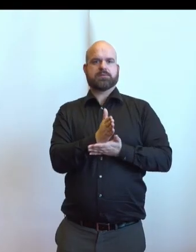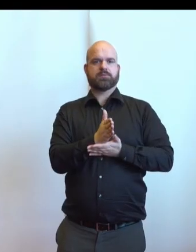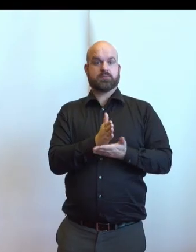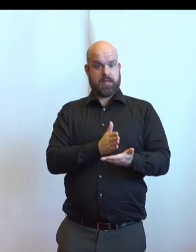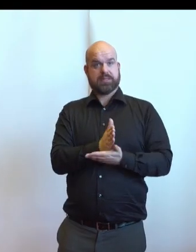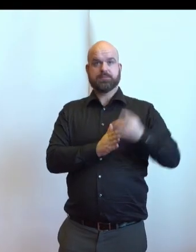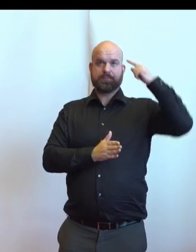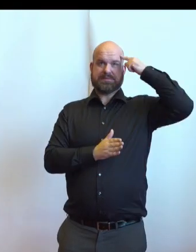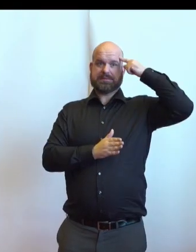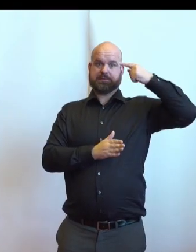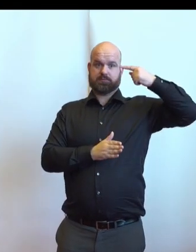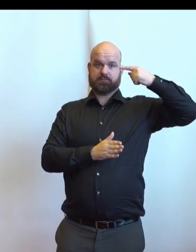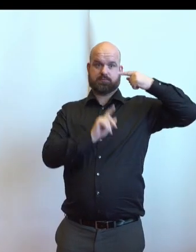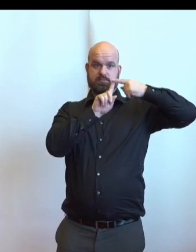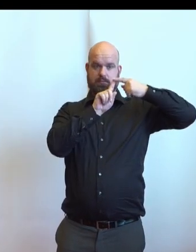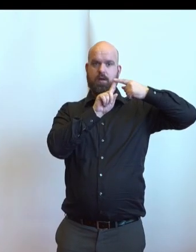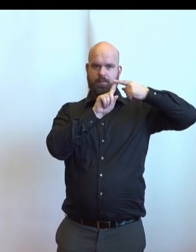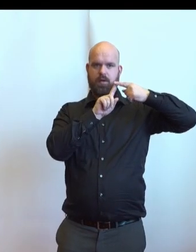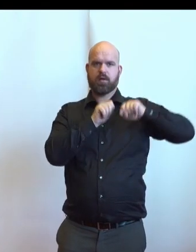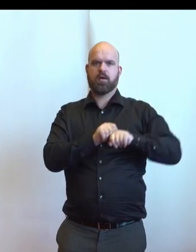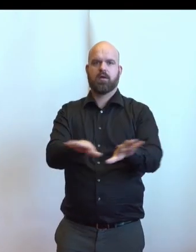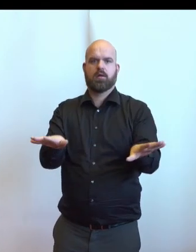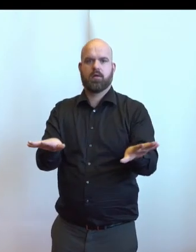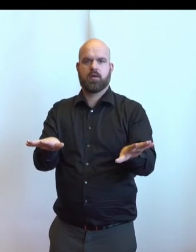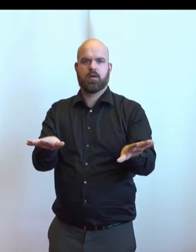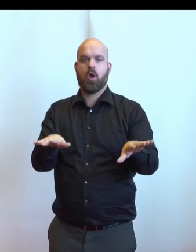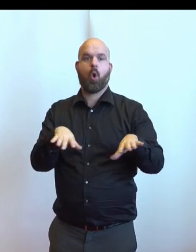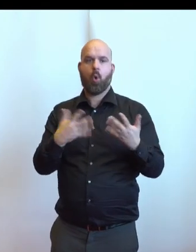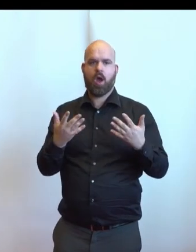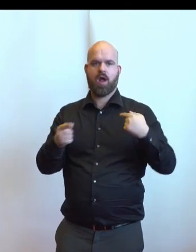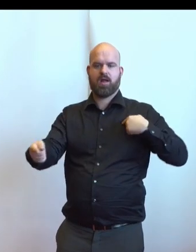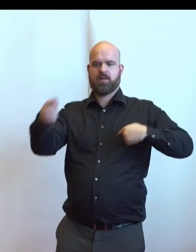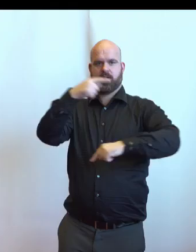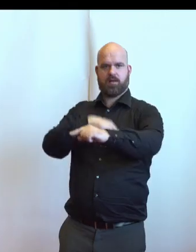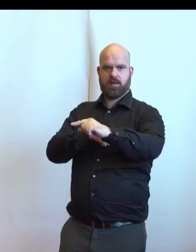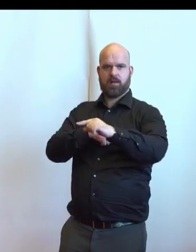is it just become part of products and services more generally? I mean, it's sort of,